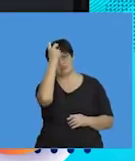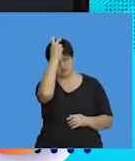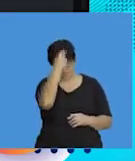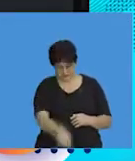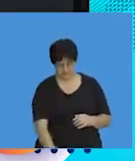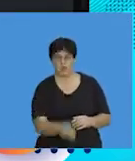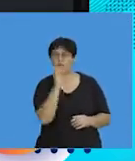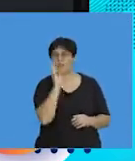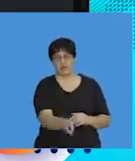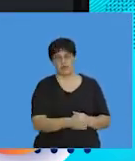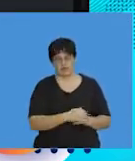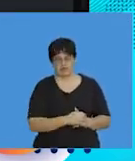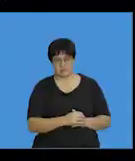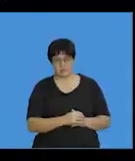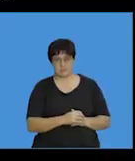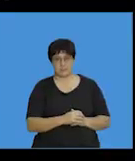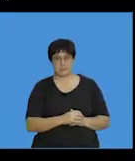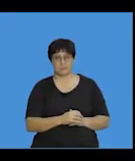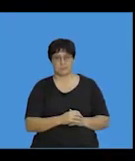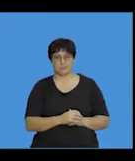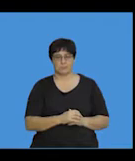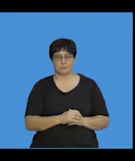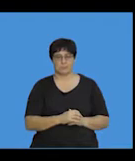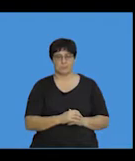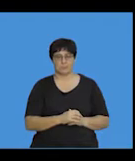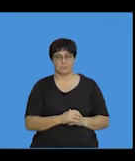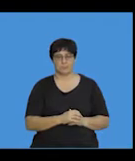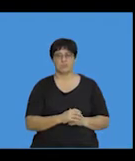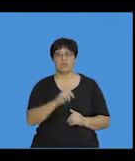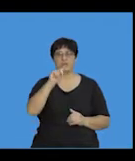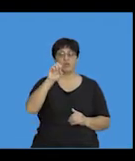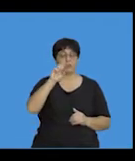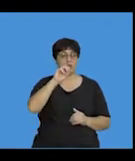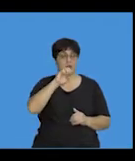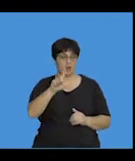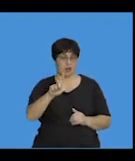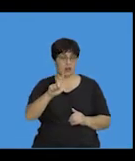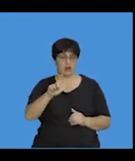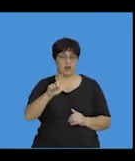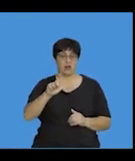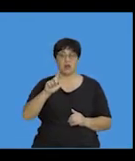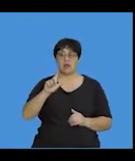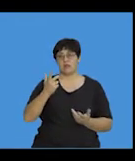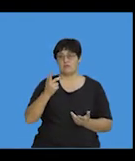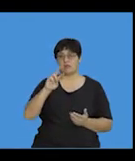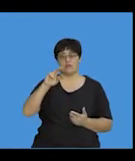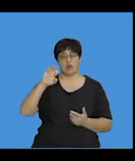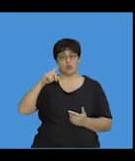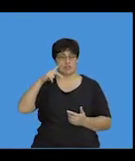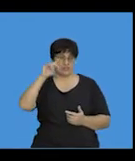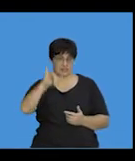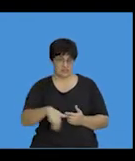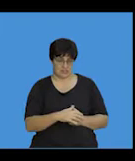eventually come back down, okay? Then we've got terminal velocity, and this is